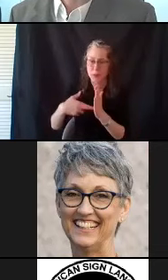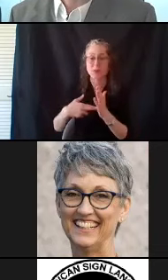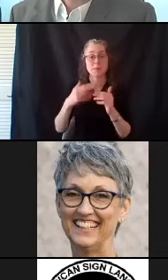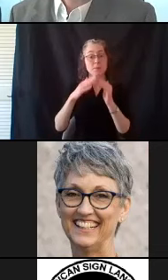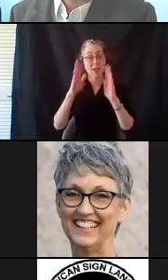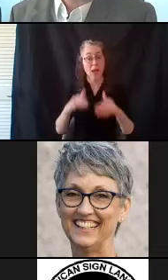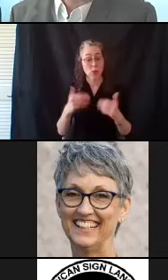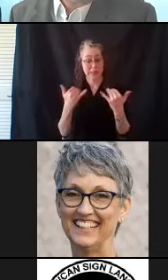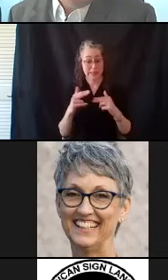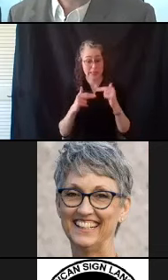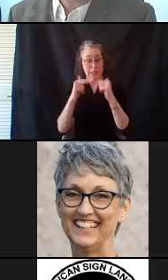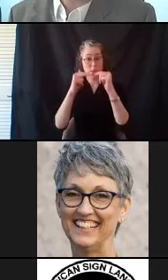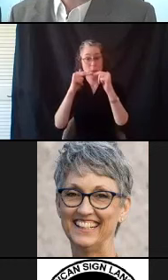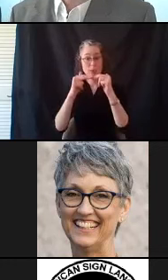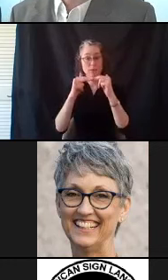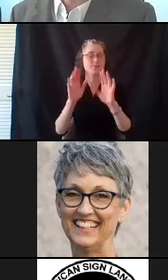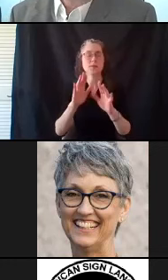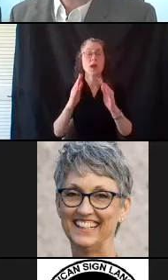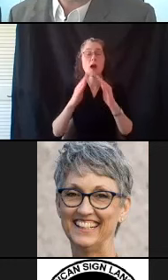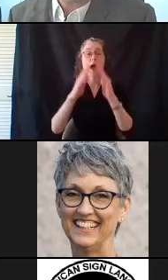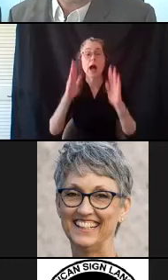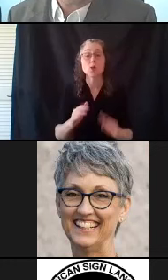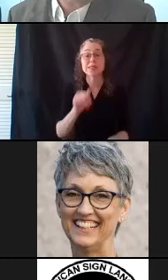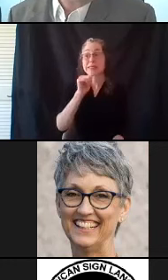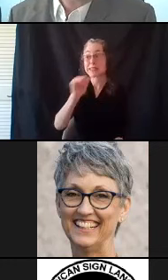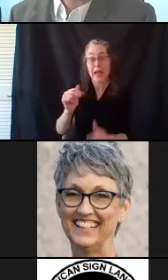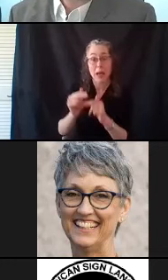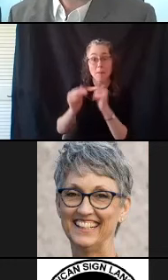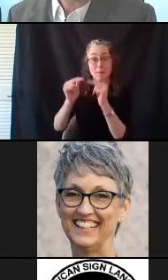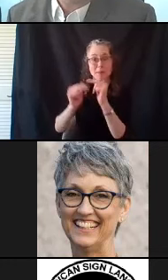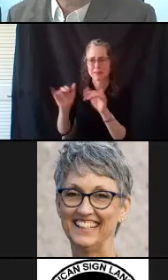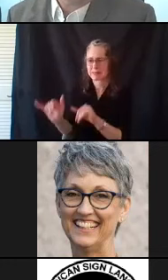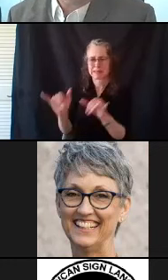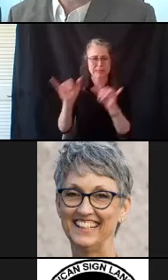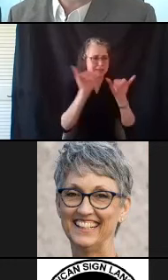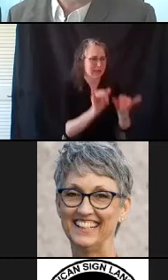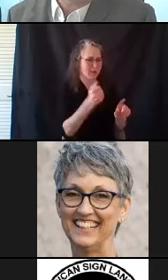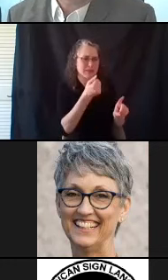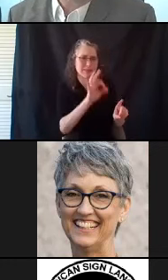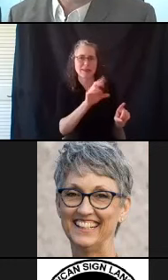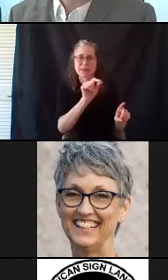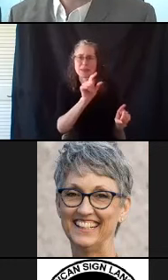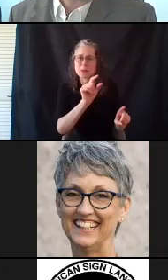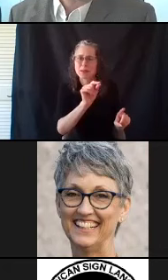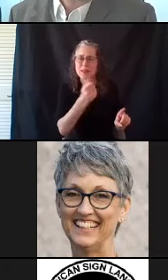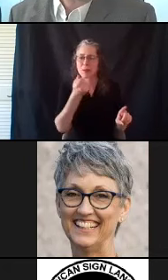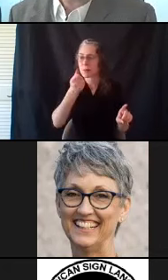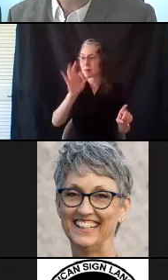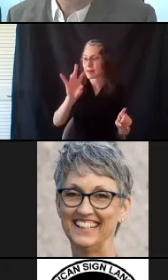built, or they're not being built the same way that they were in 1920 or